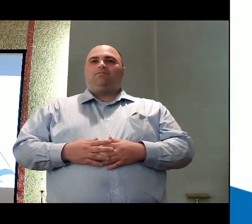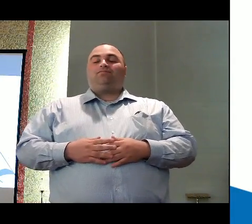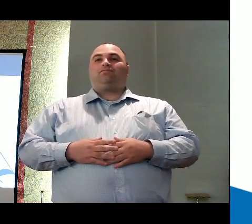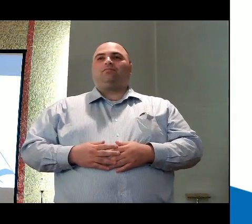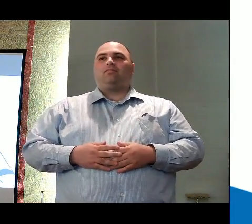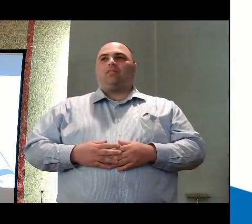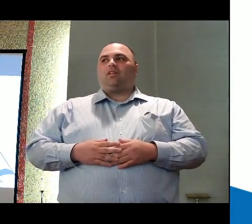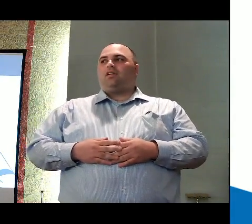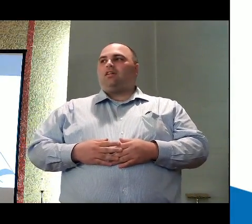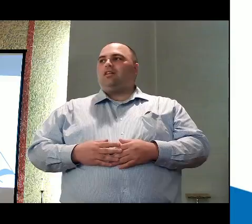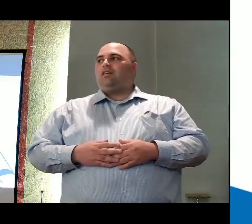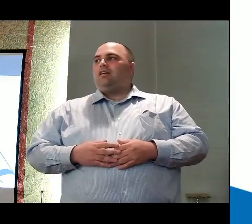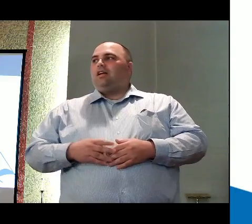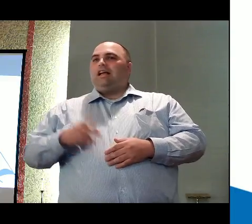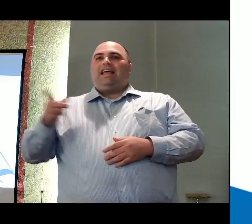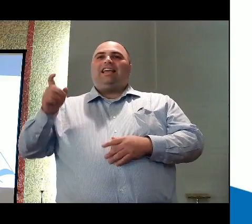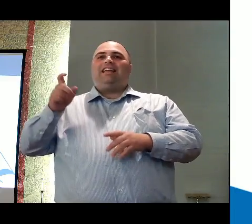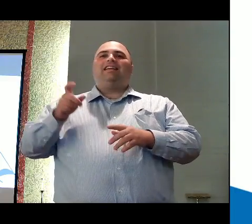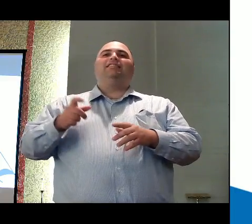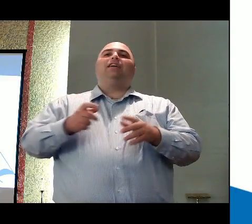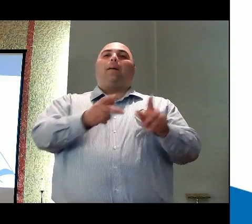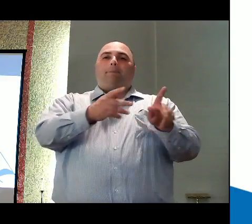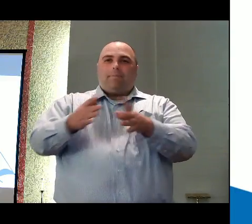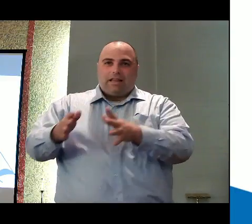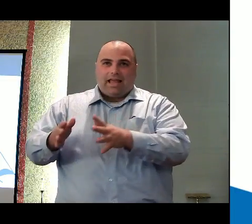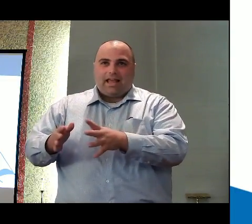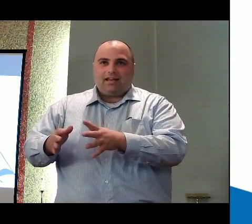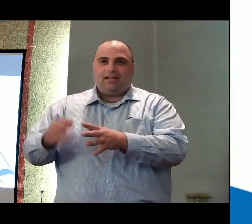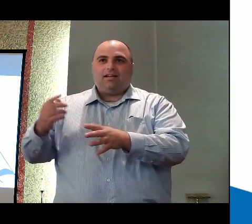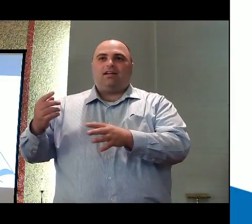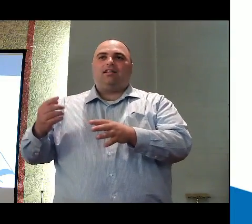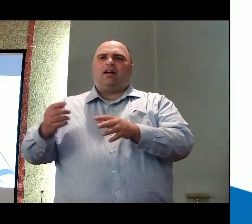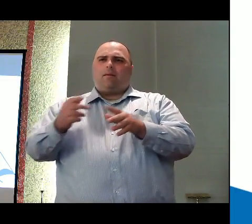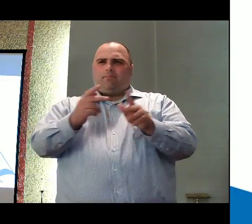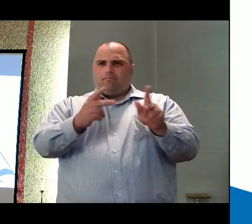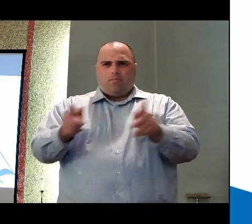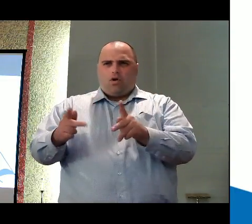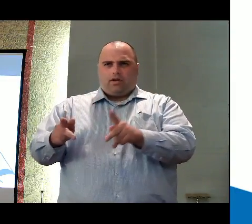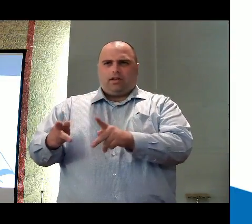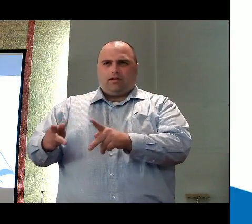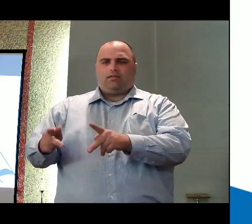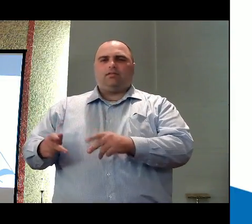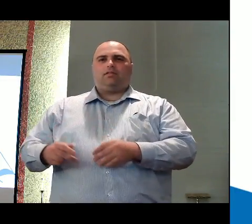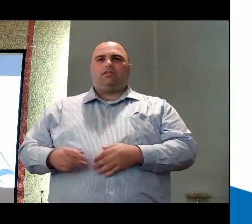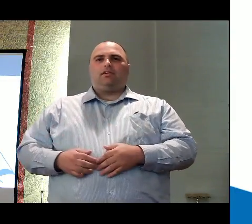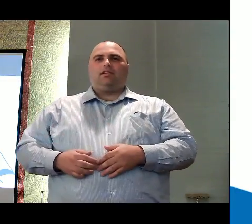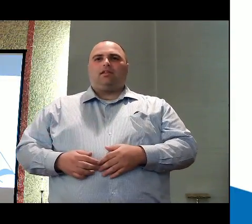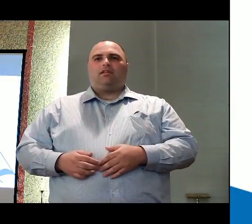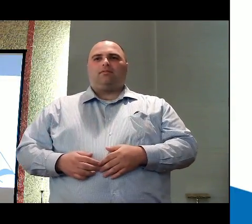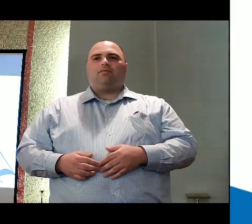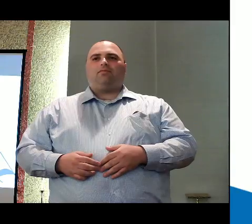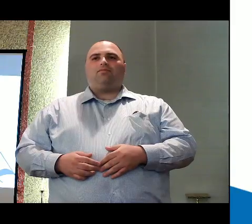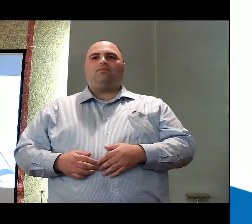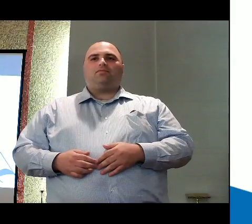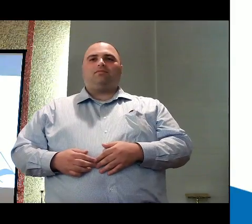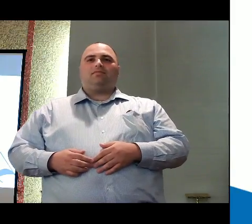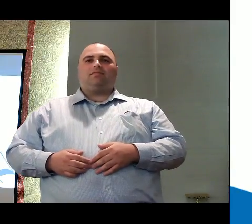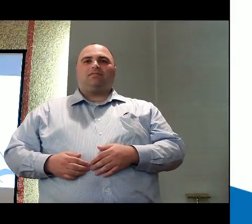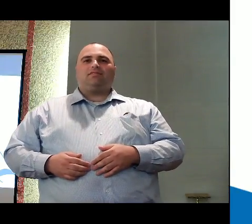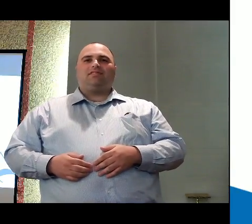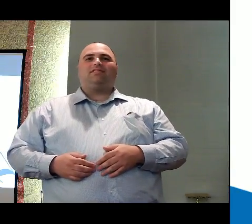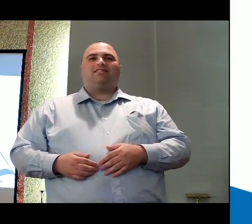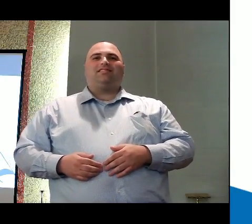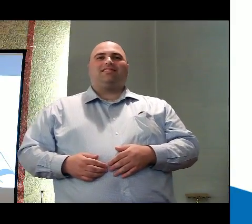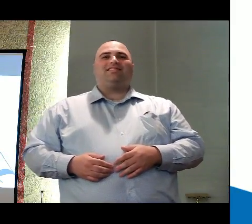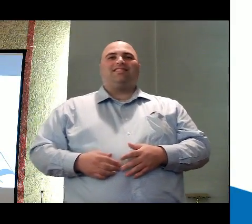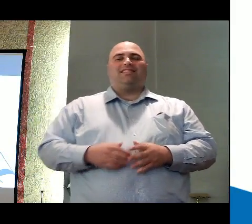like homemade decorations that my amazing wife put together. There was all this food to prepare. There was all the guest list, how many people, right?